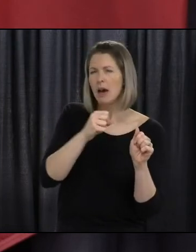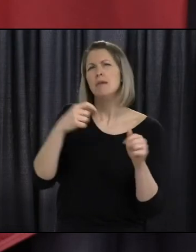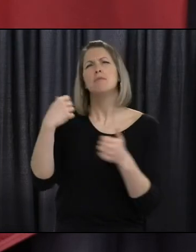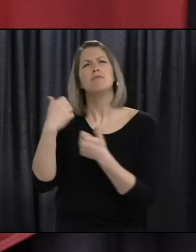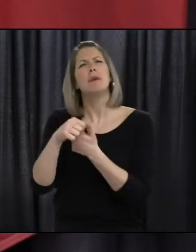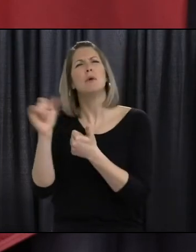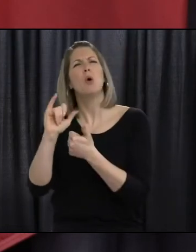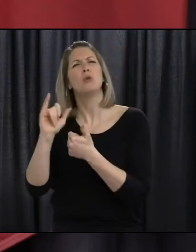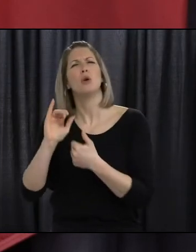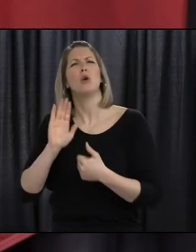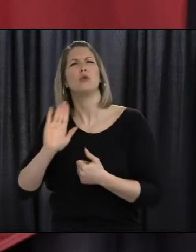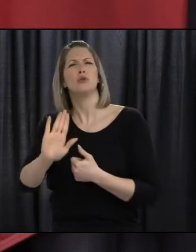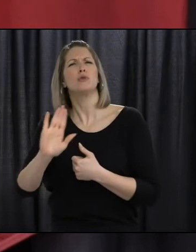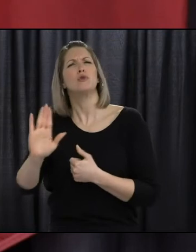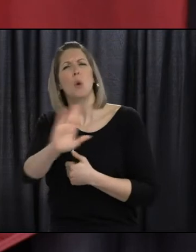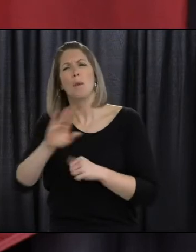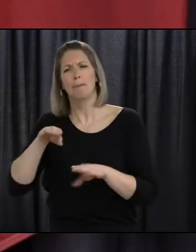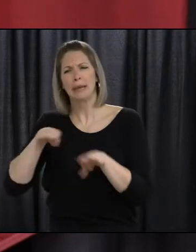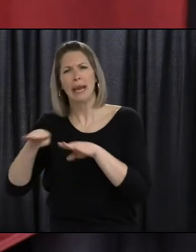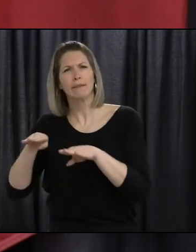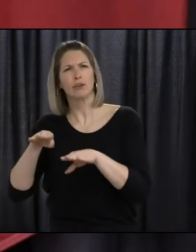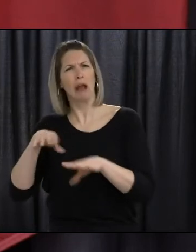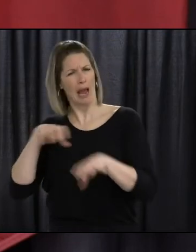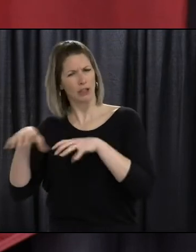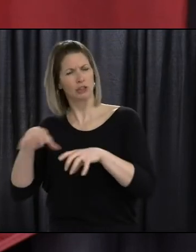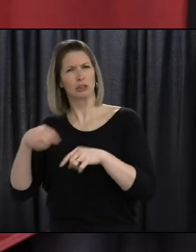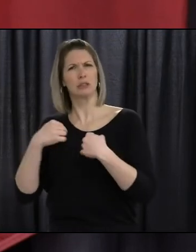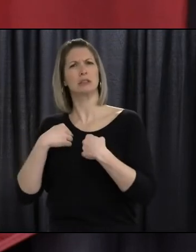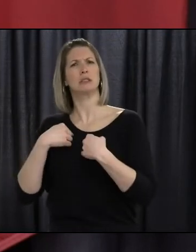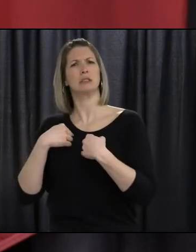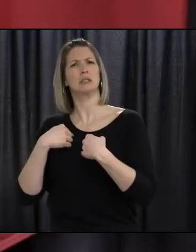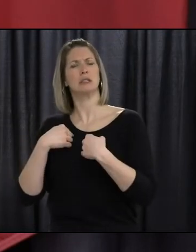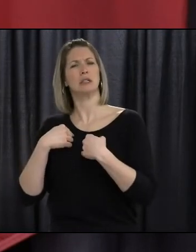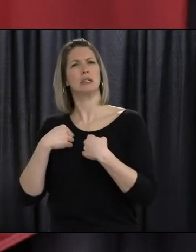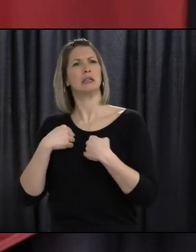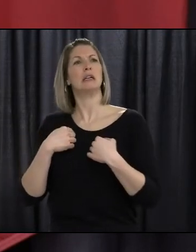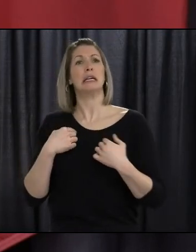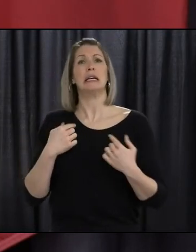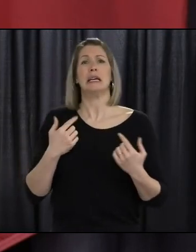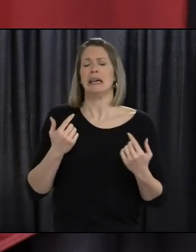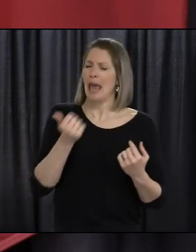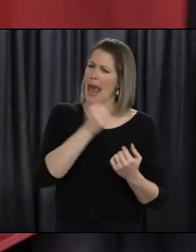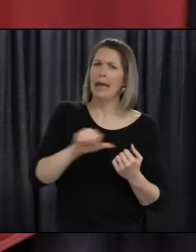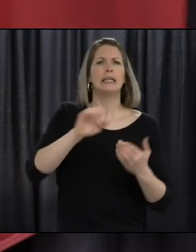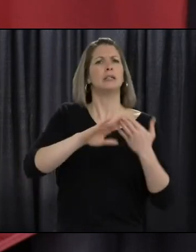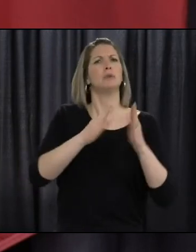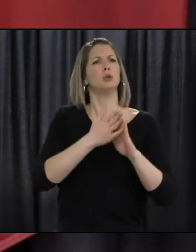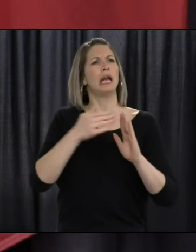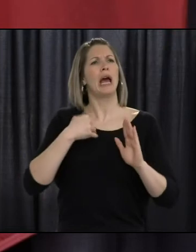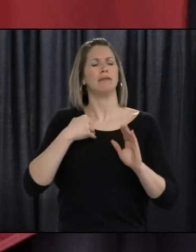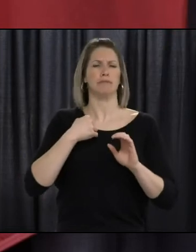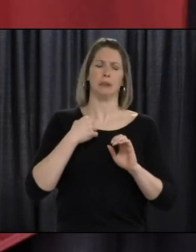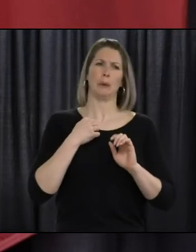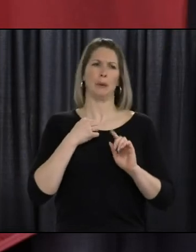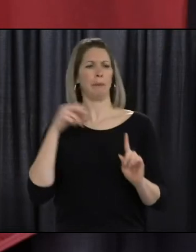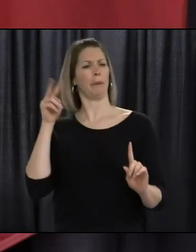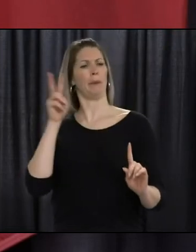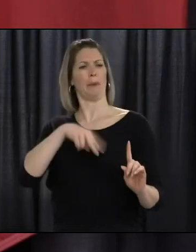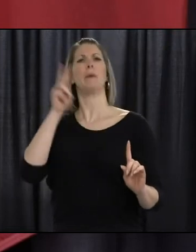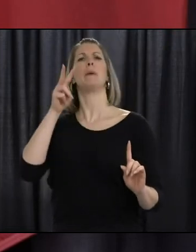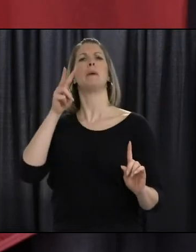one another. Now, in a typical society, there's a lot of peer pressure. There's preconceived notions that someone